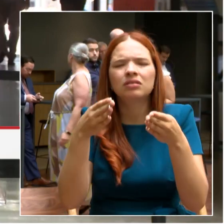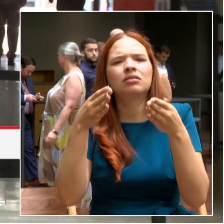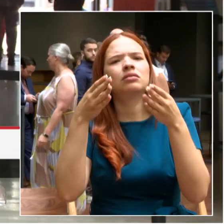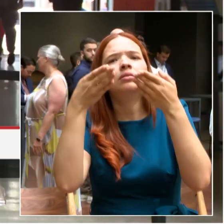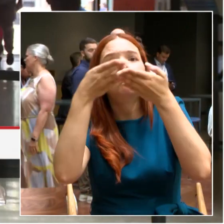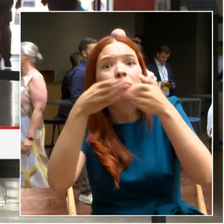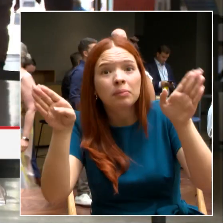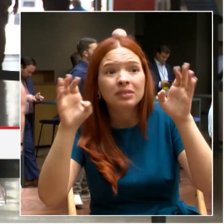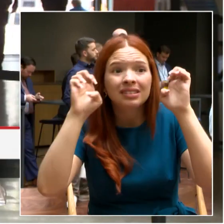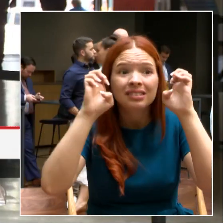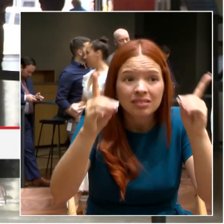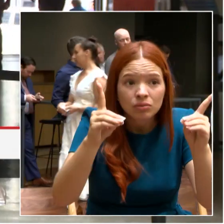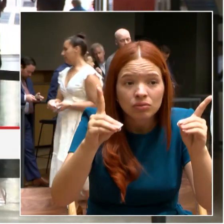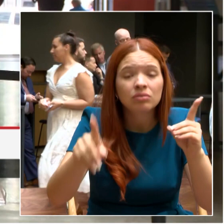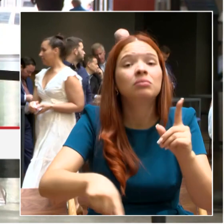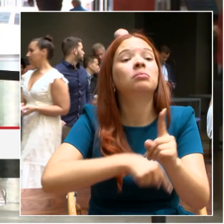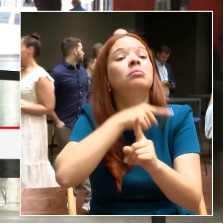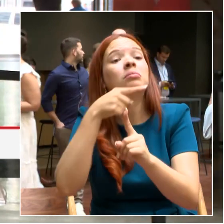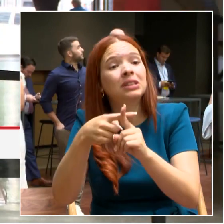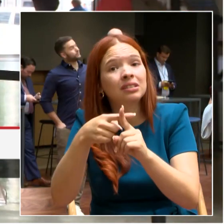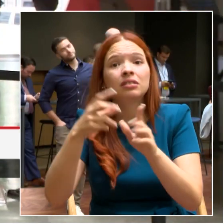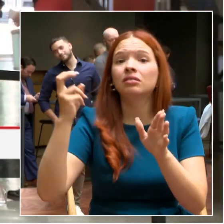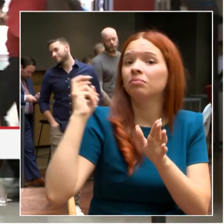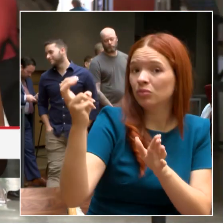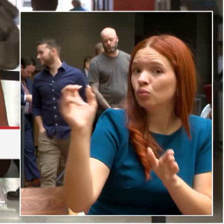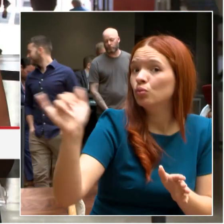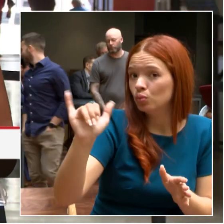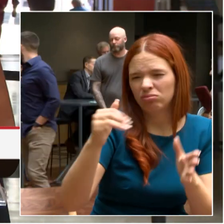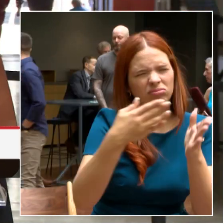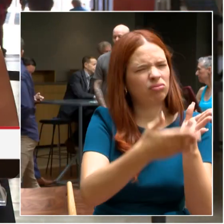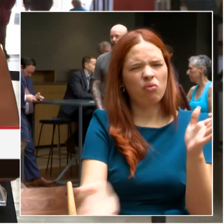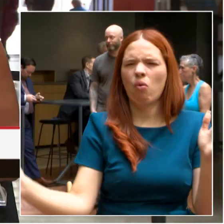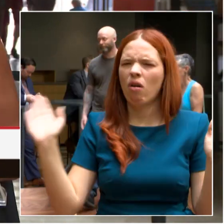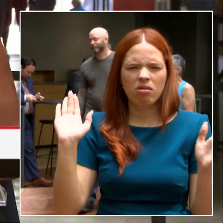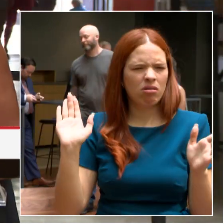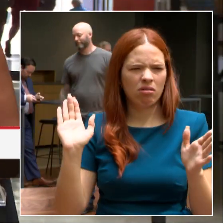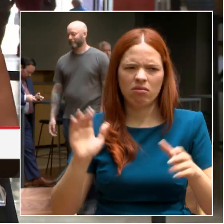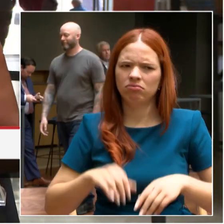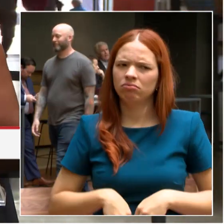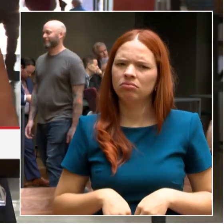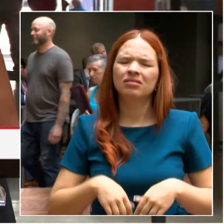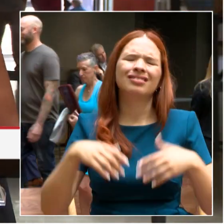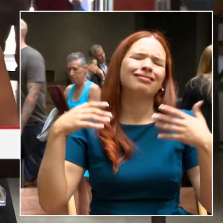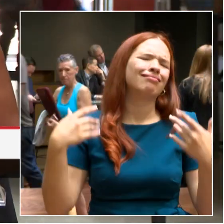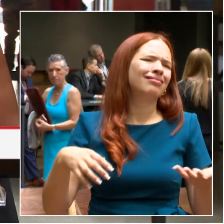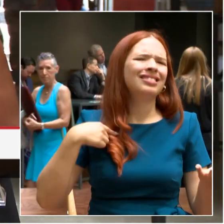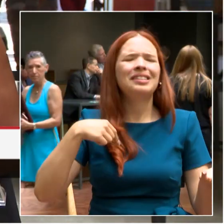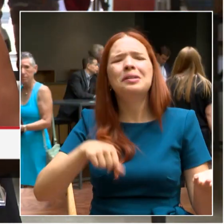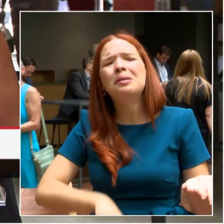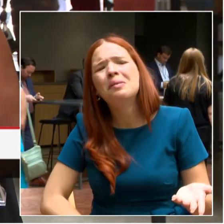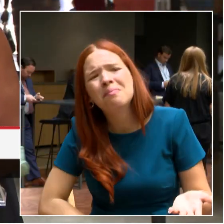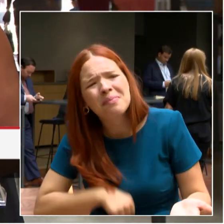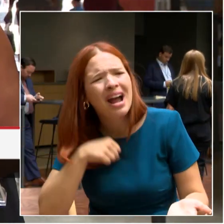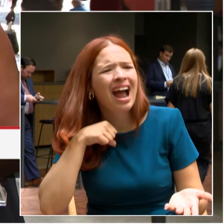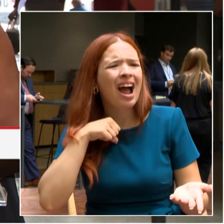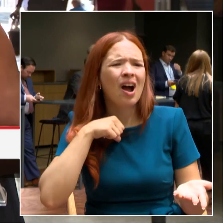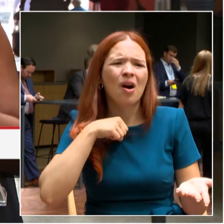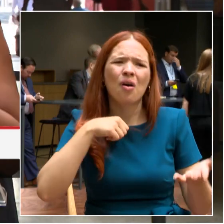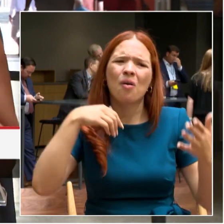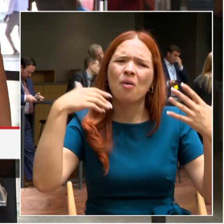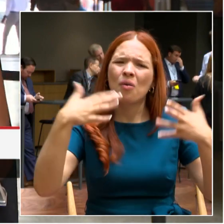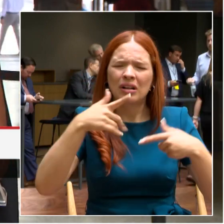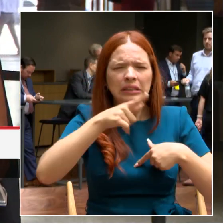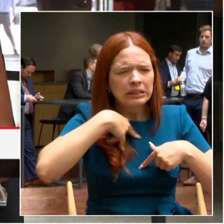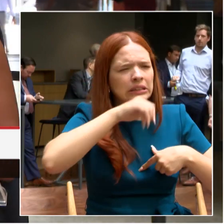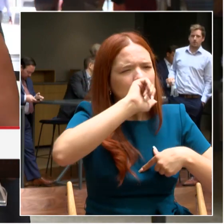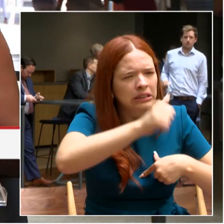public transportation. We are proud of the infrastructure that we have built in Washington, D.C. And I